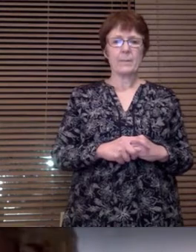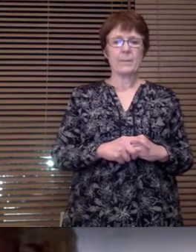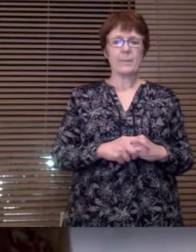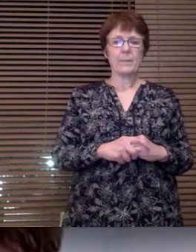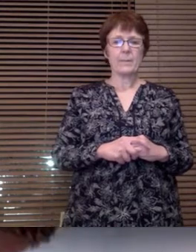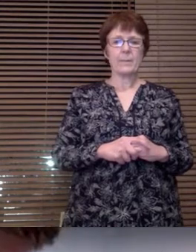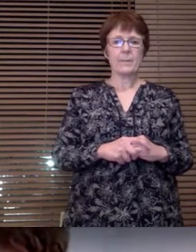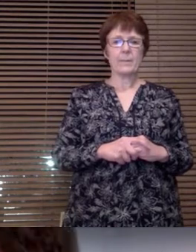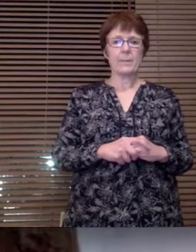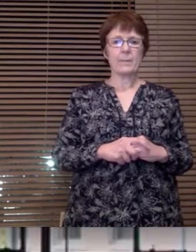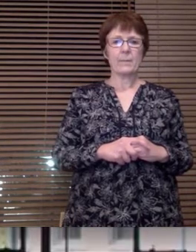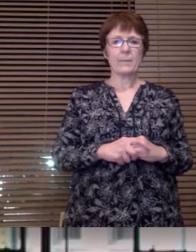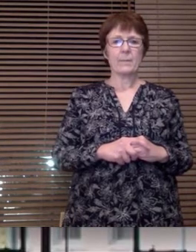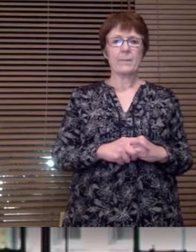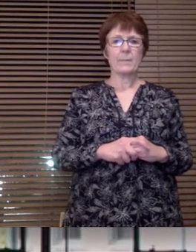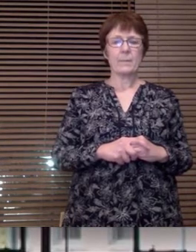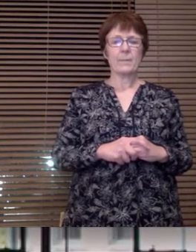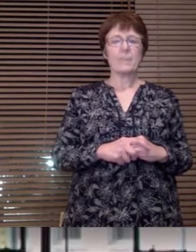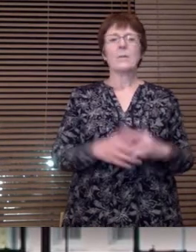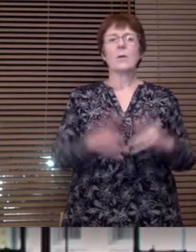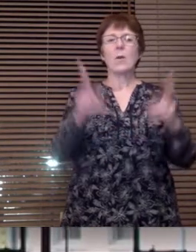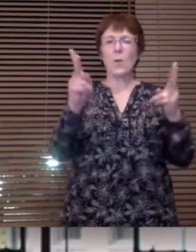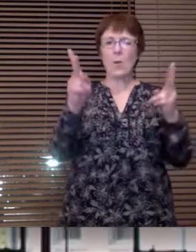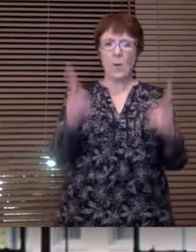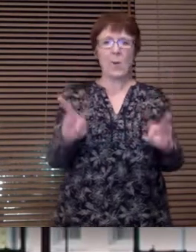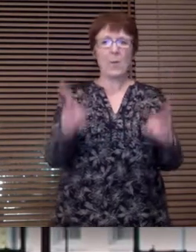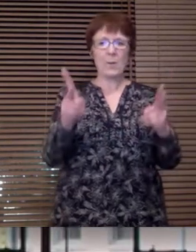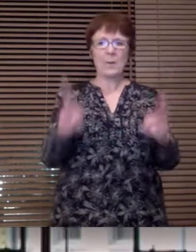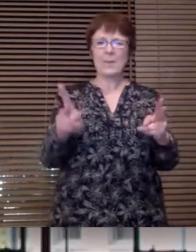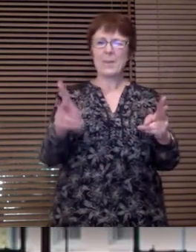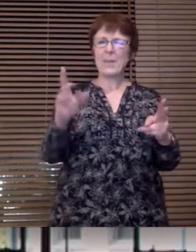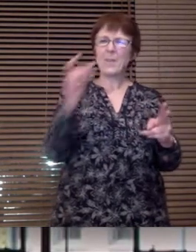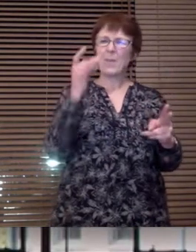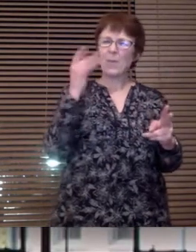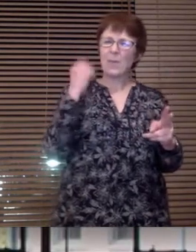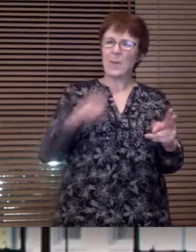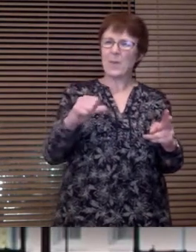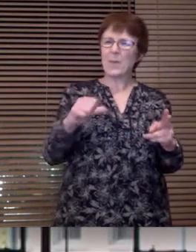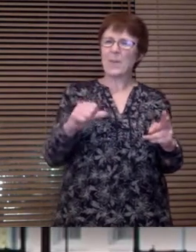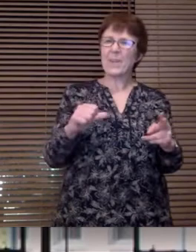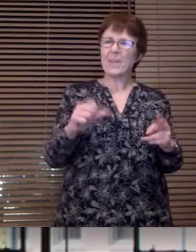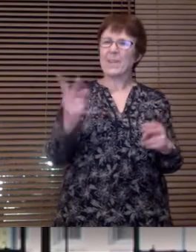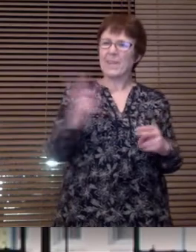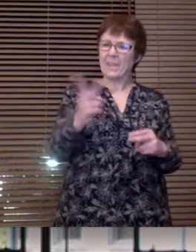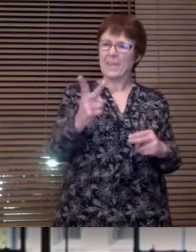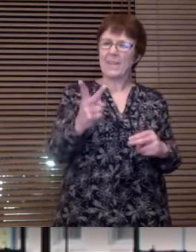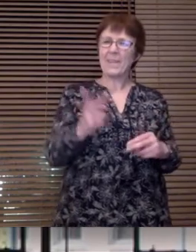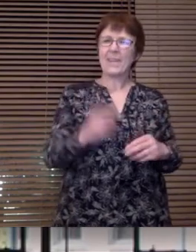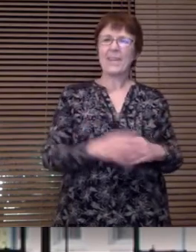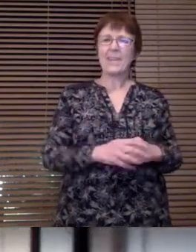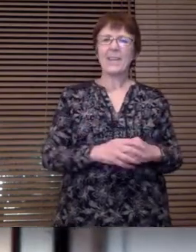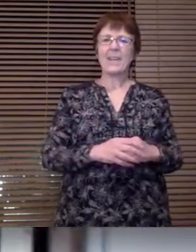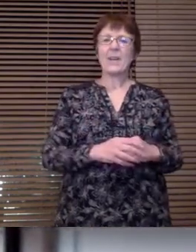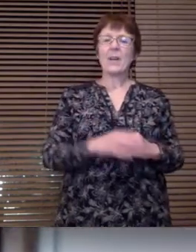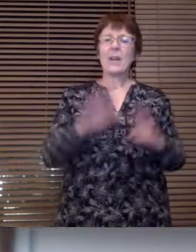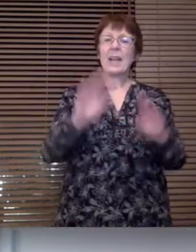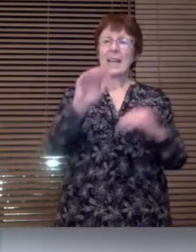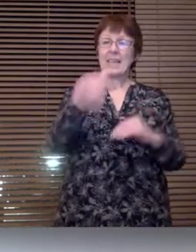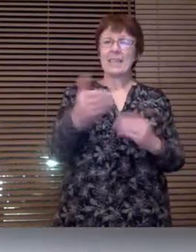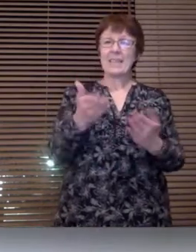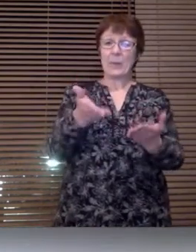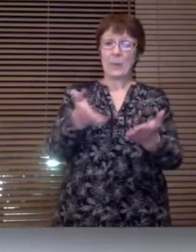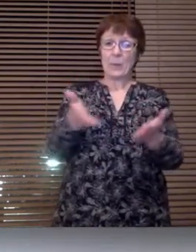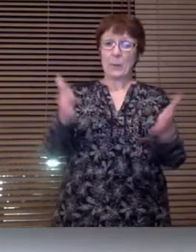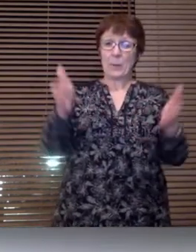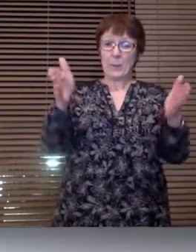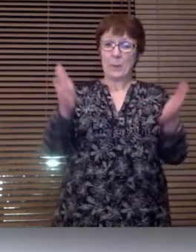3, 2, 1, and relax. Good. The next exercise is going to be the dish. Now we're going to be doing this one for